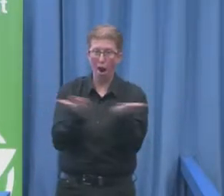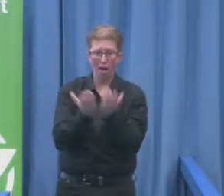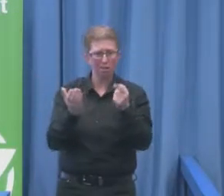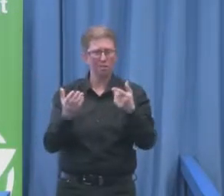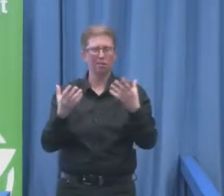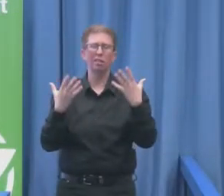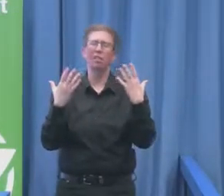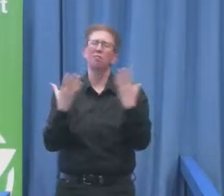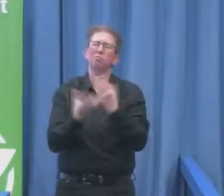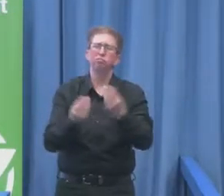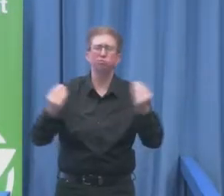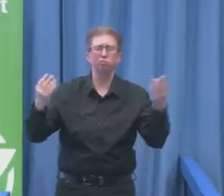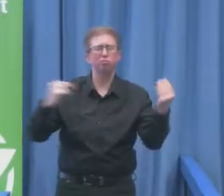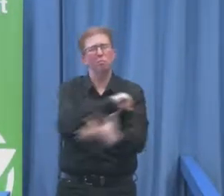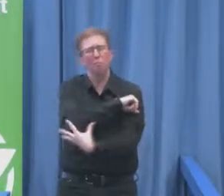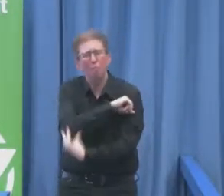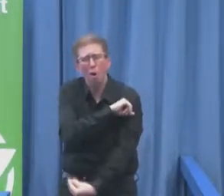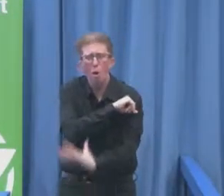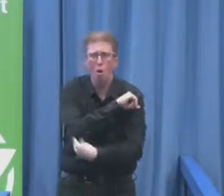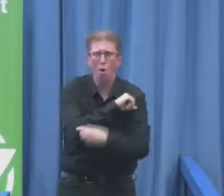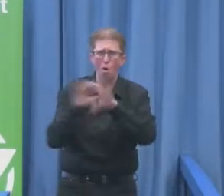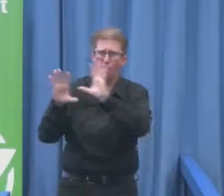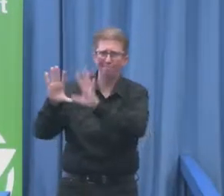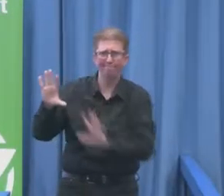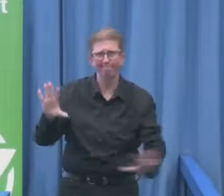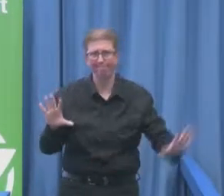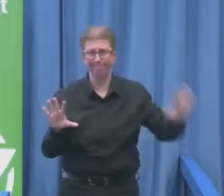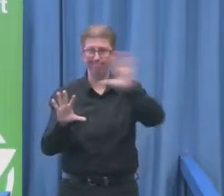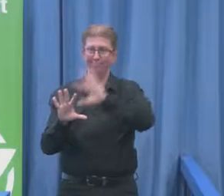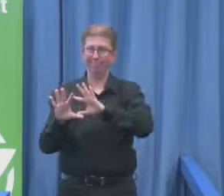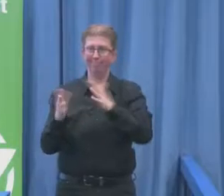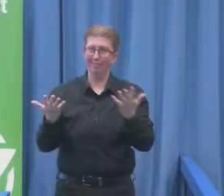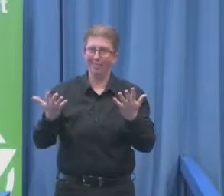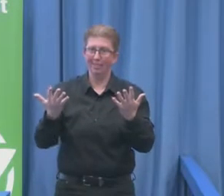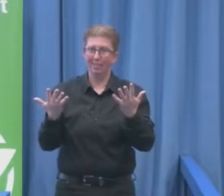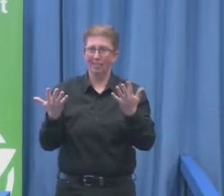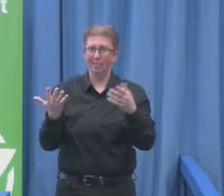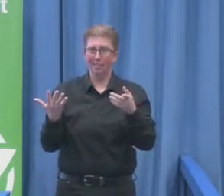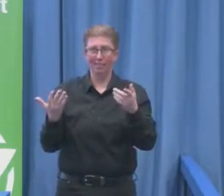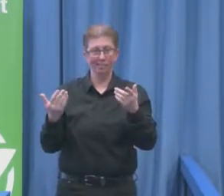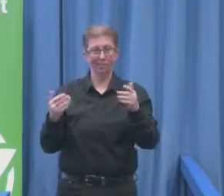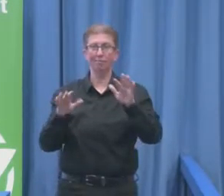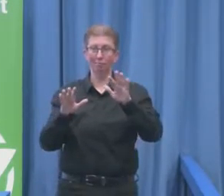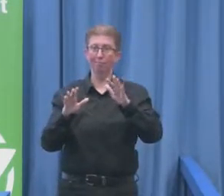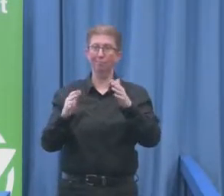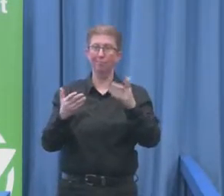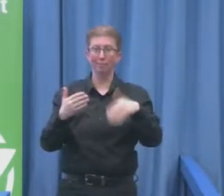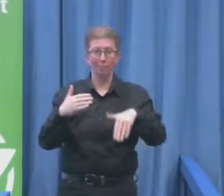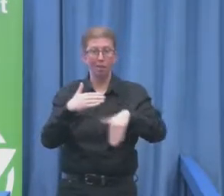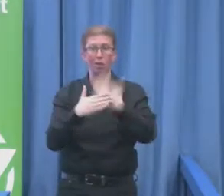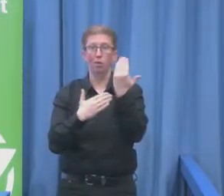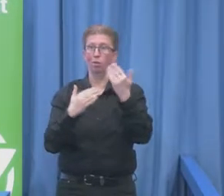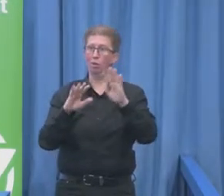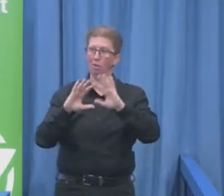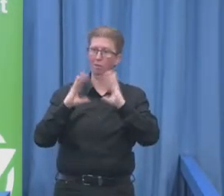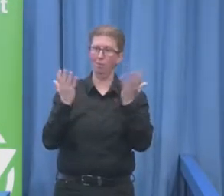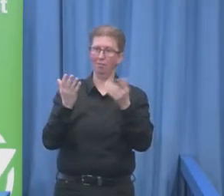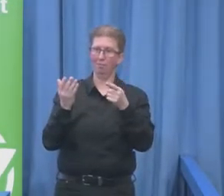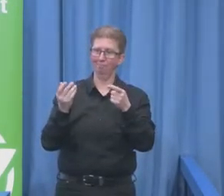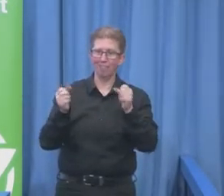With the new economic dynamics and the buzz around India and the BRIC countries, countries